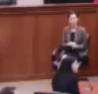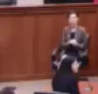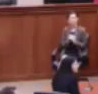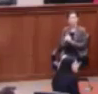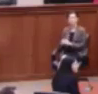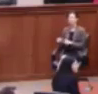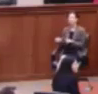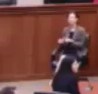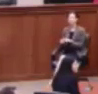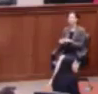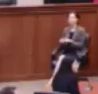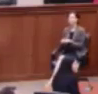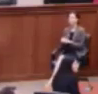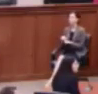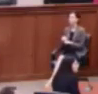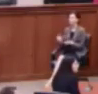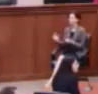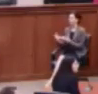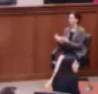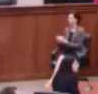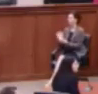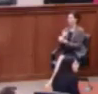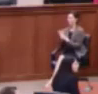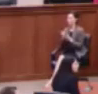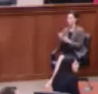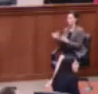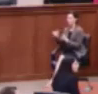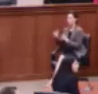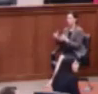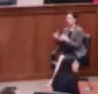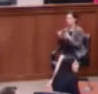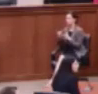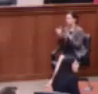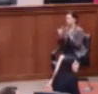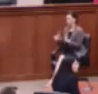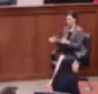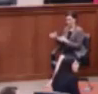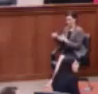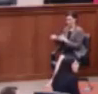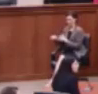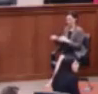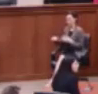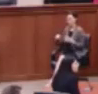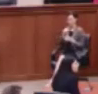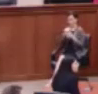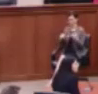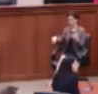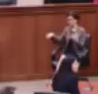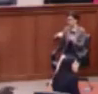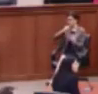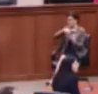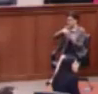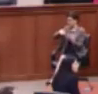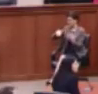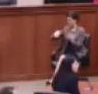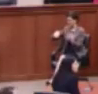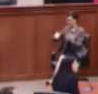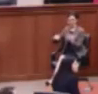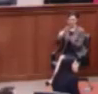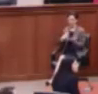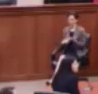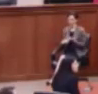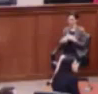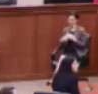it also blends into our strategic plan. As you read through these, and we're not going to discuss them